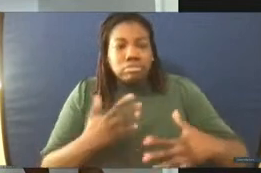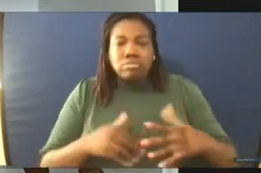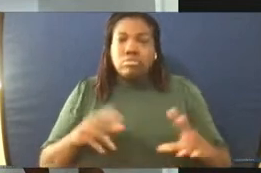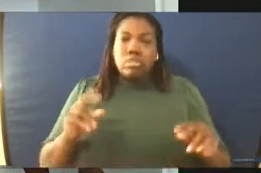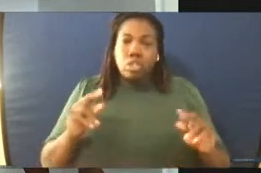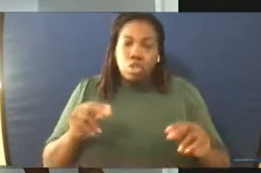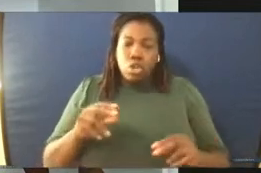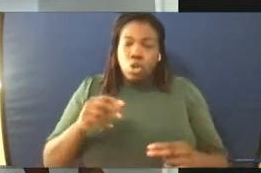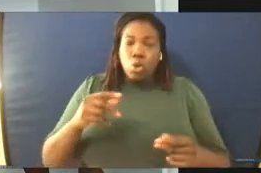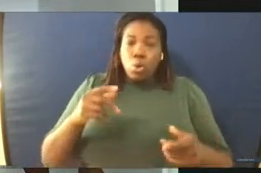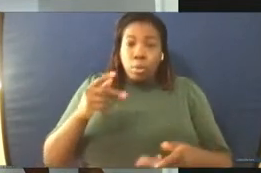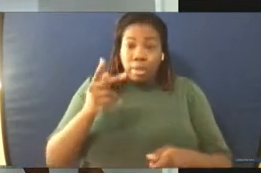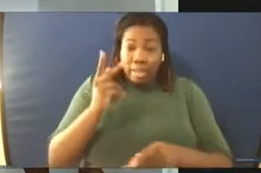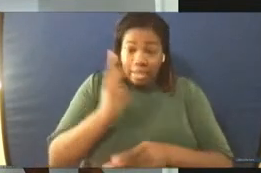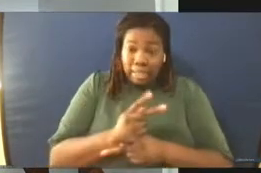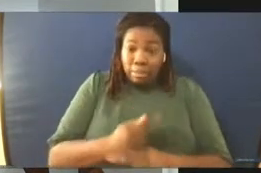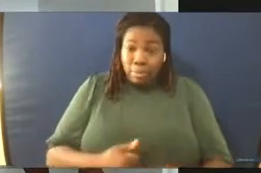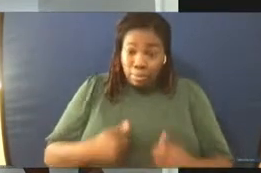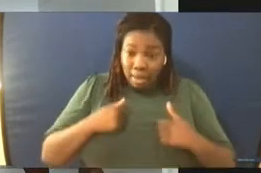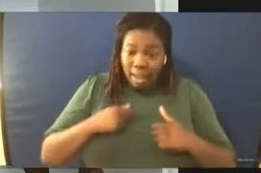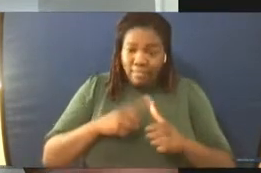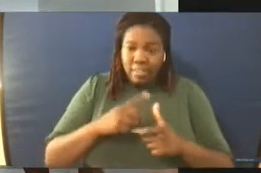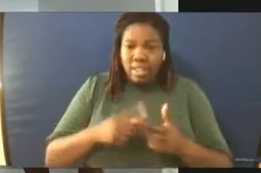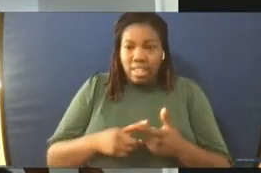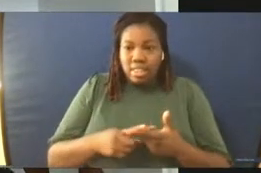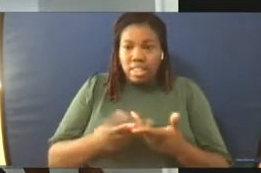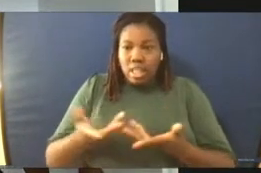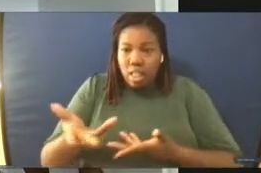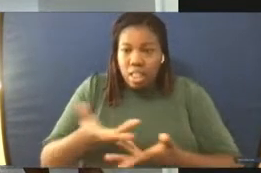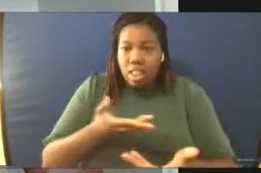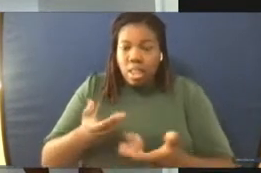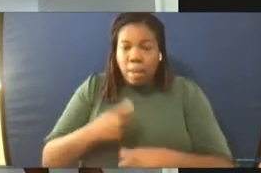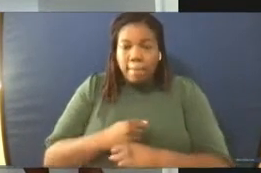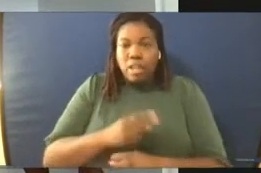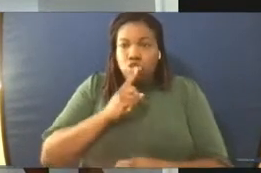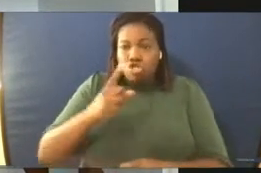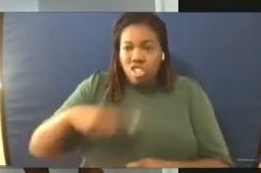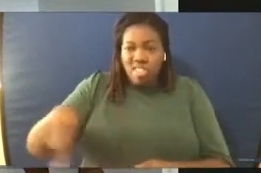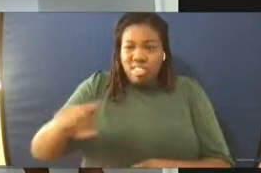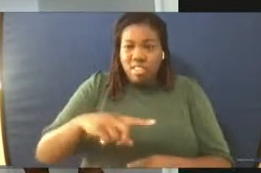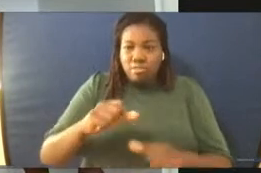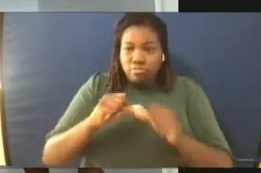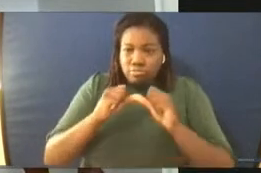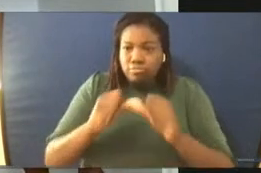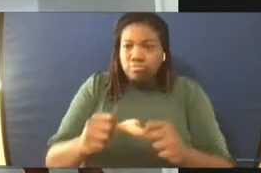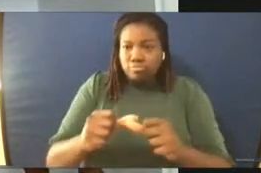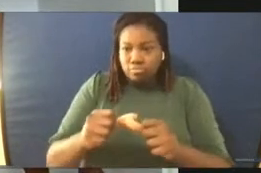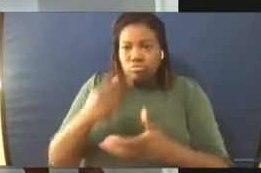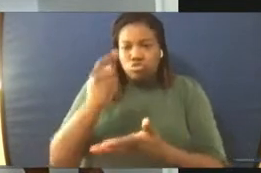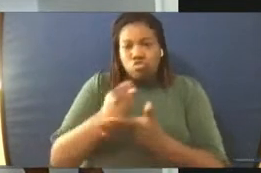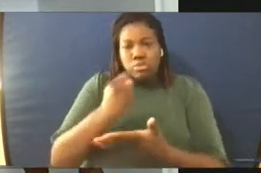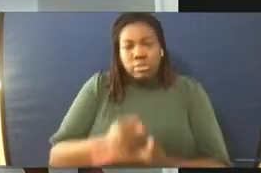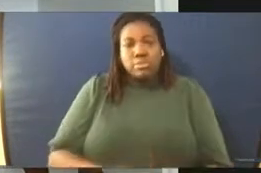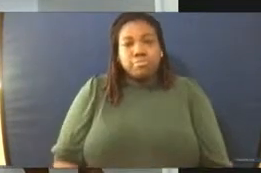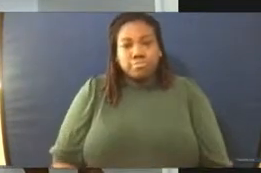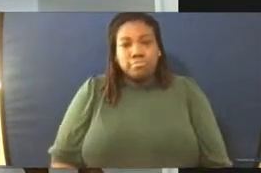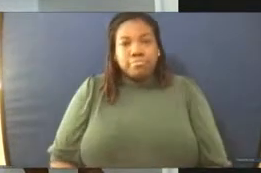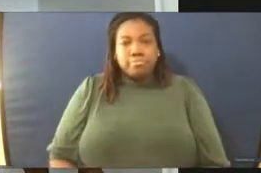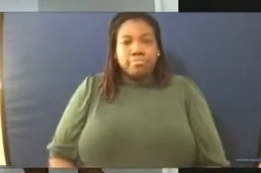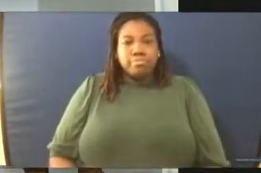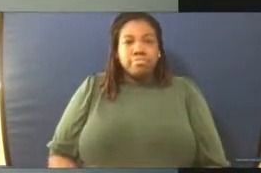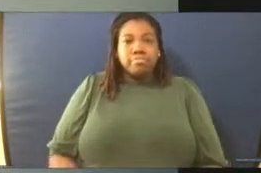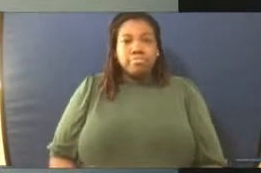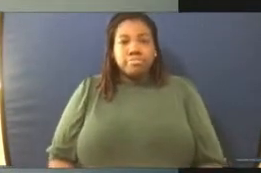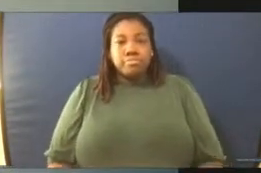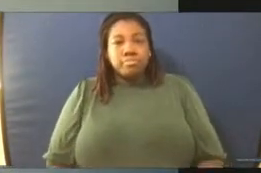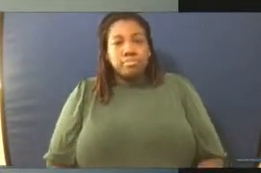alive and then let's engage them, because the ultimate goal is to make sure that they get into long-term recovery. And if I